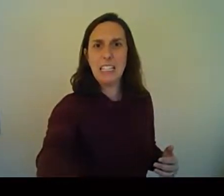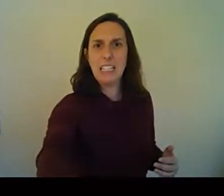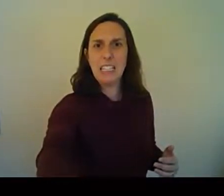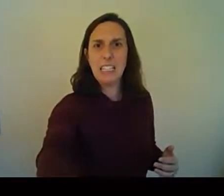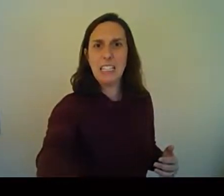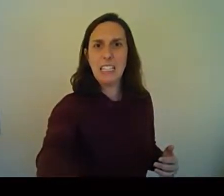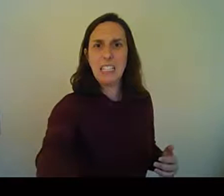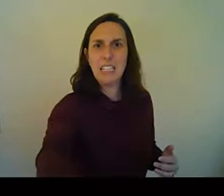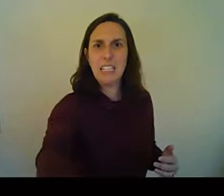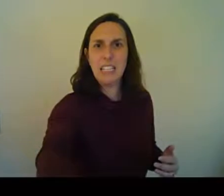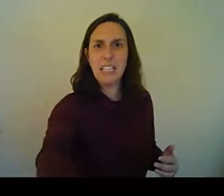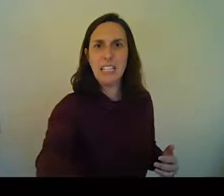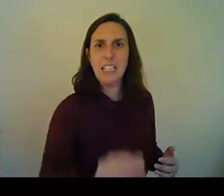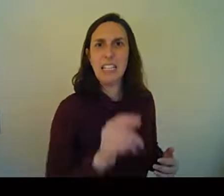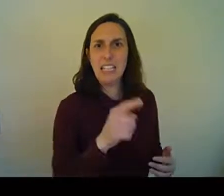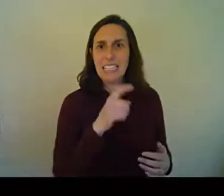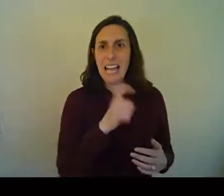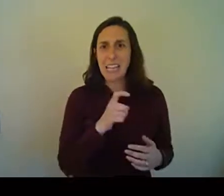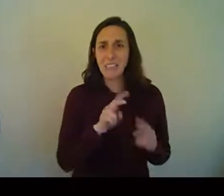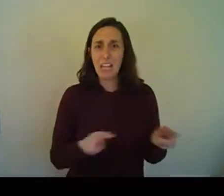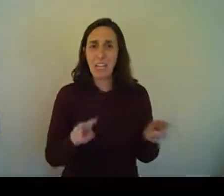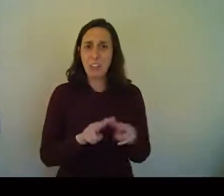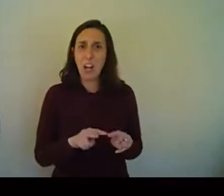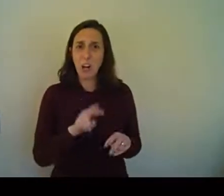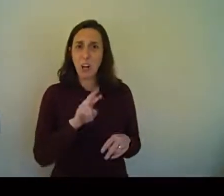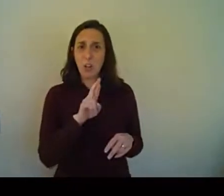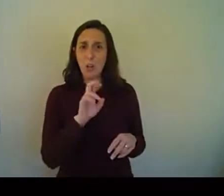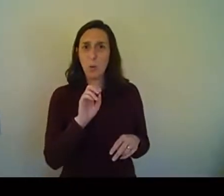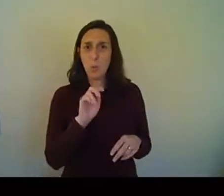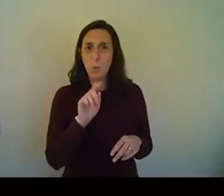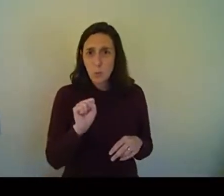are the roots, the zeros